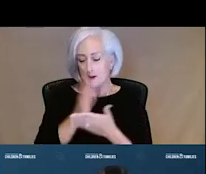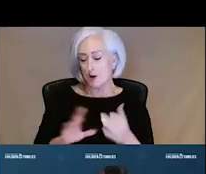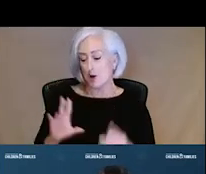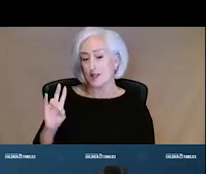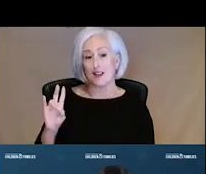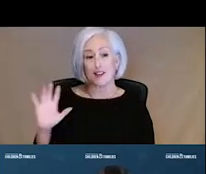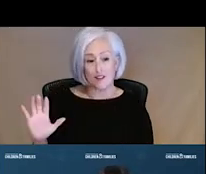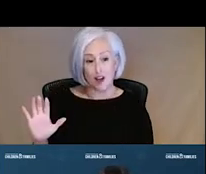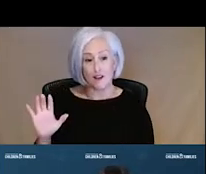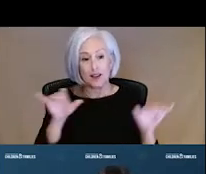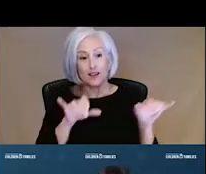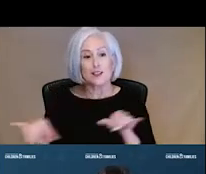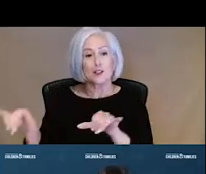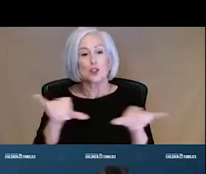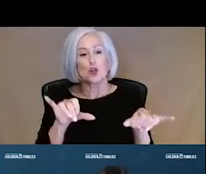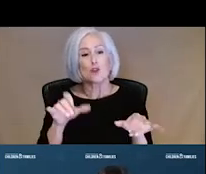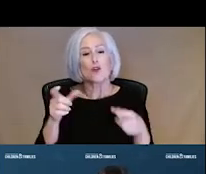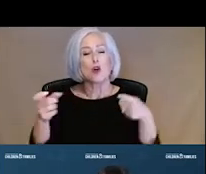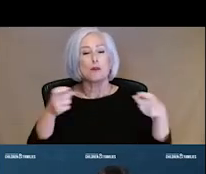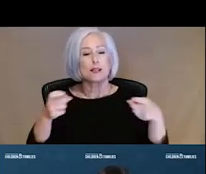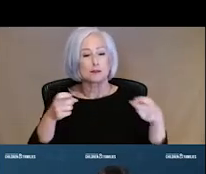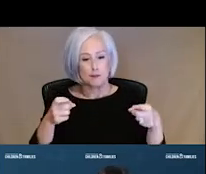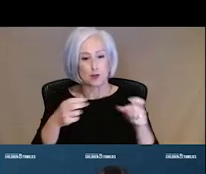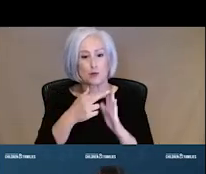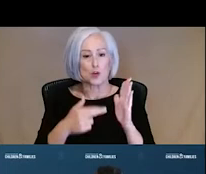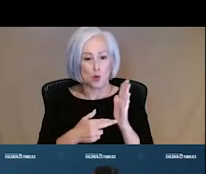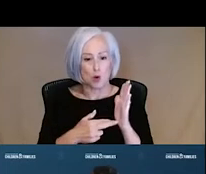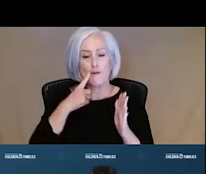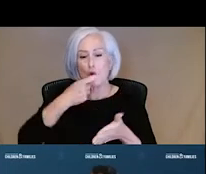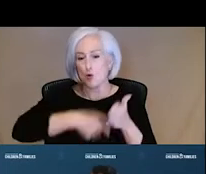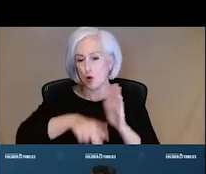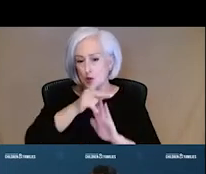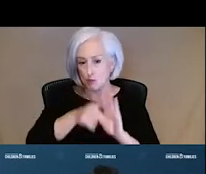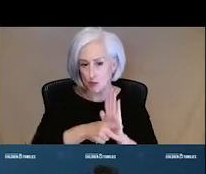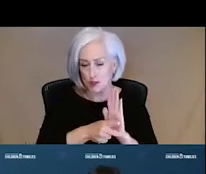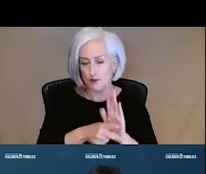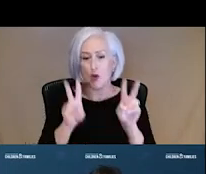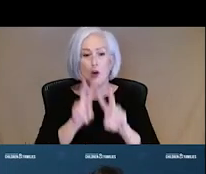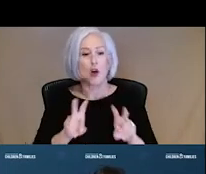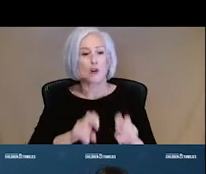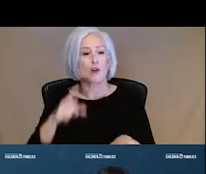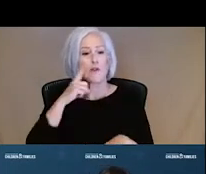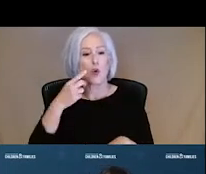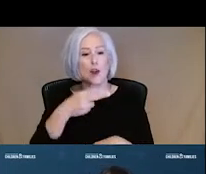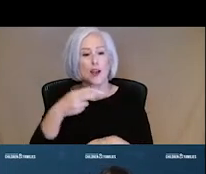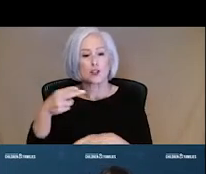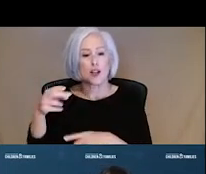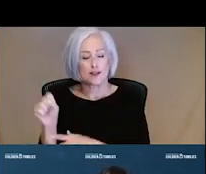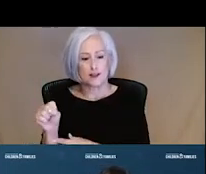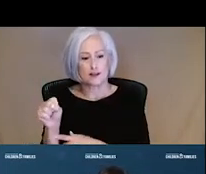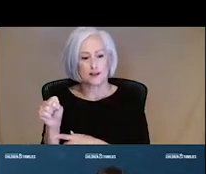uniform administrative requirements, cost principles, and audit requirements for HHS.